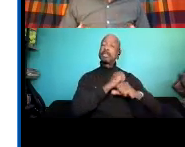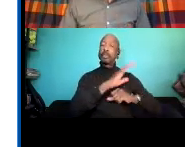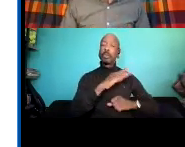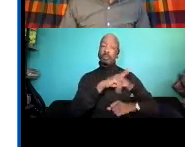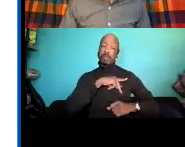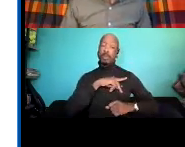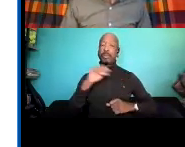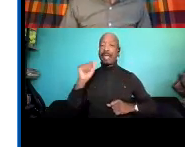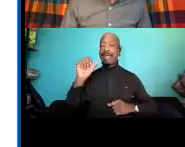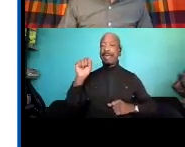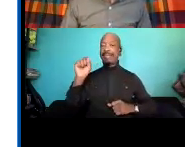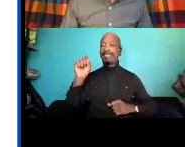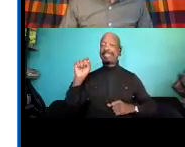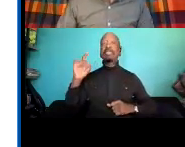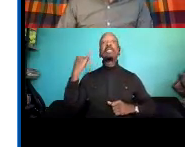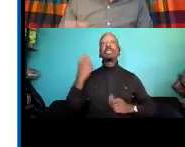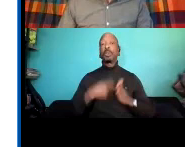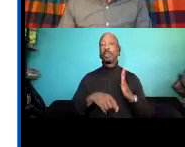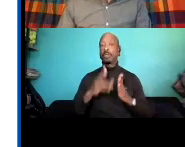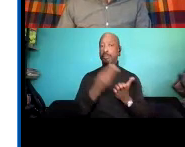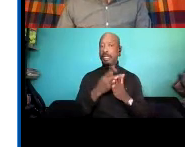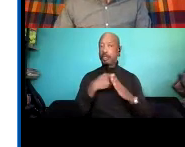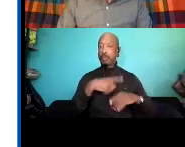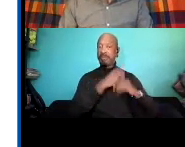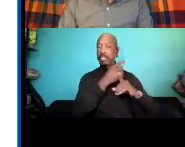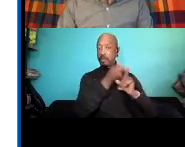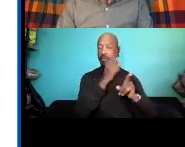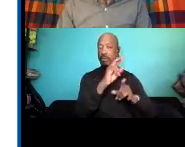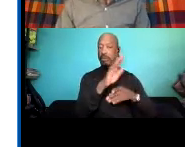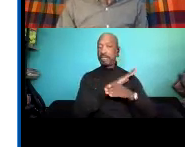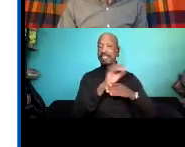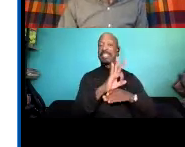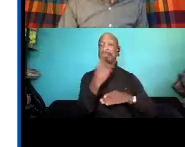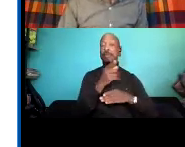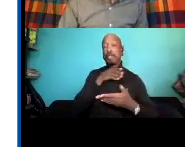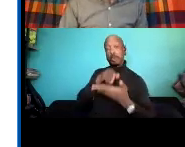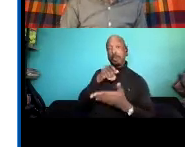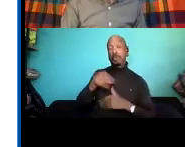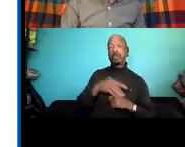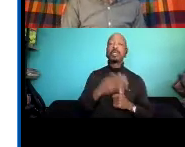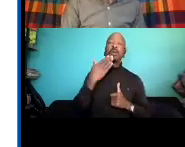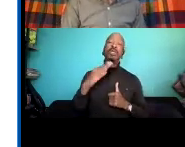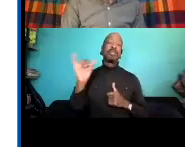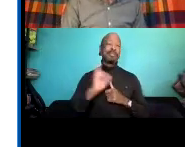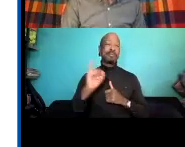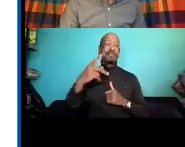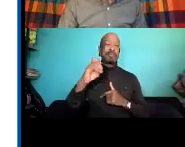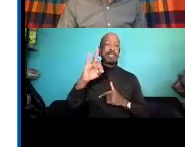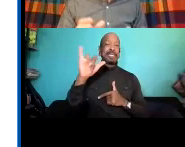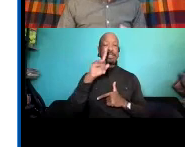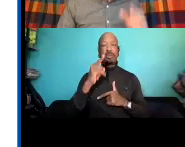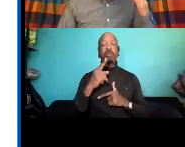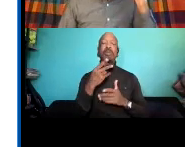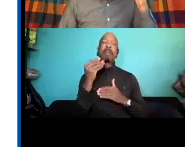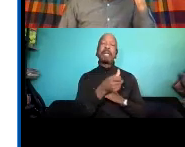it will still cost you money to defend yourself or your business if you get sued. So a good insurance policy will cover those legal expenses.